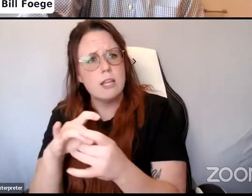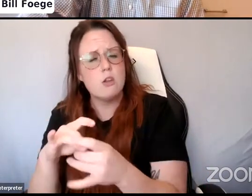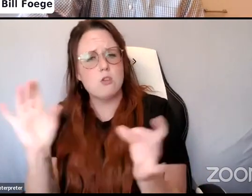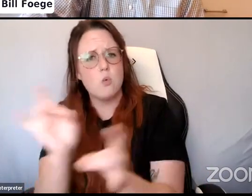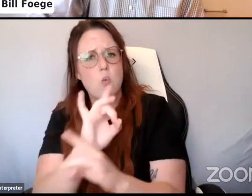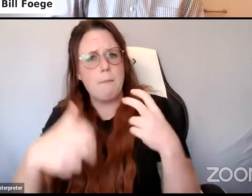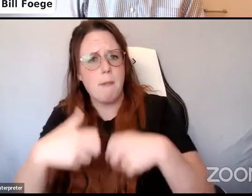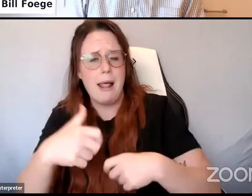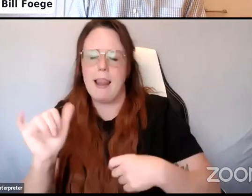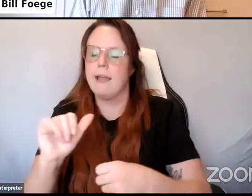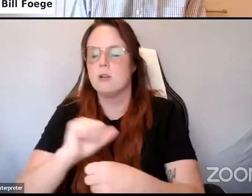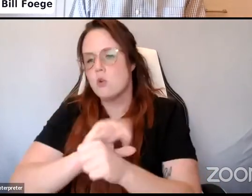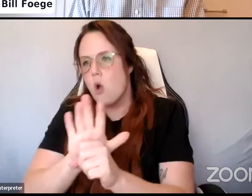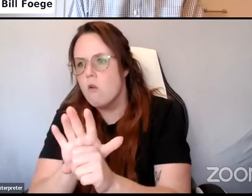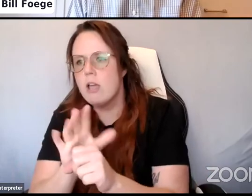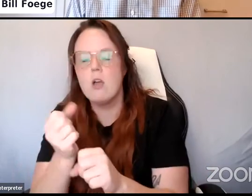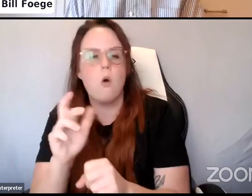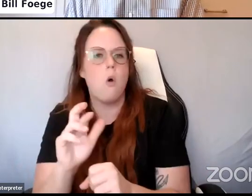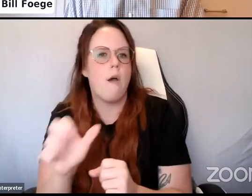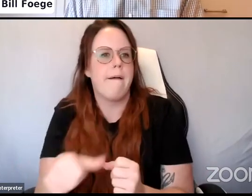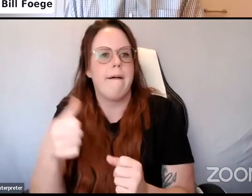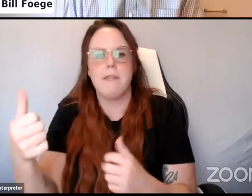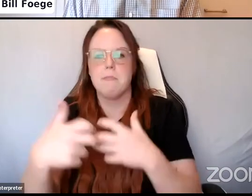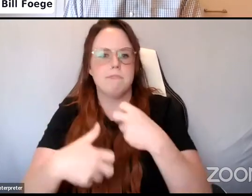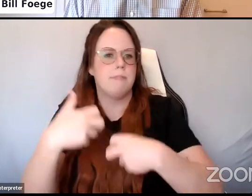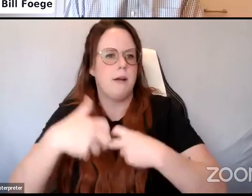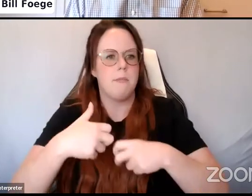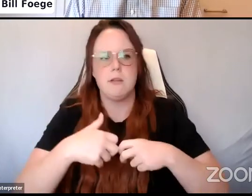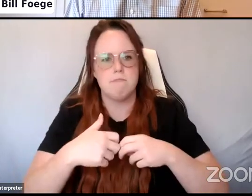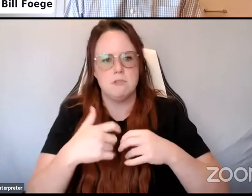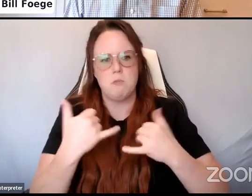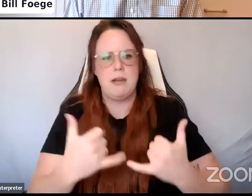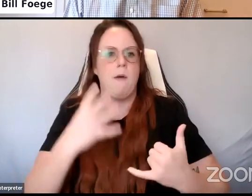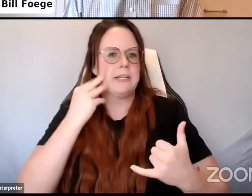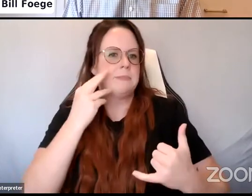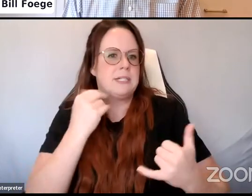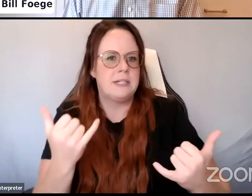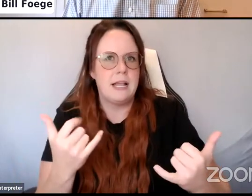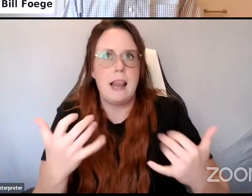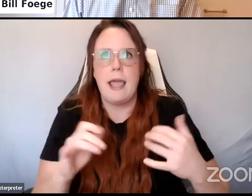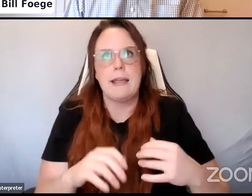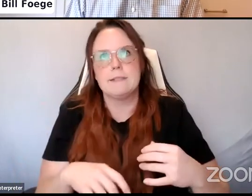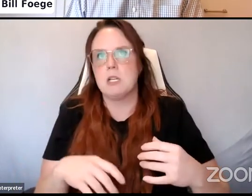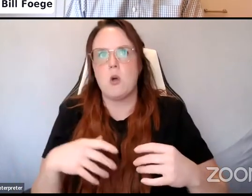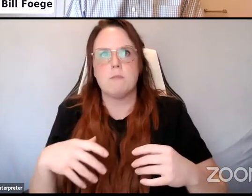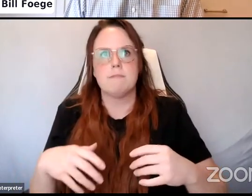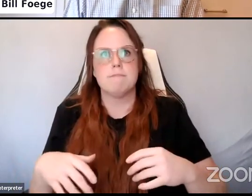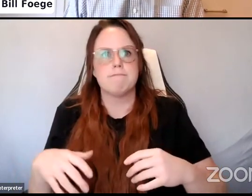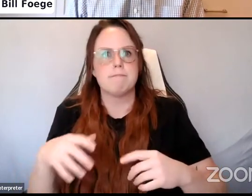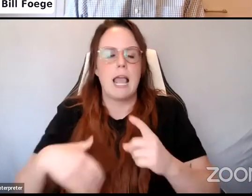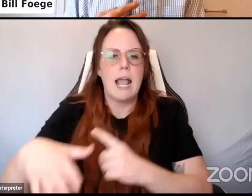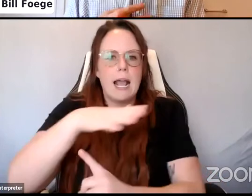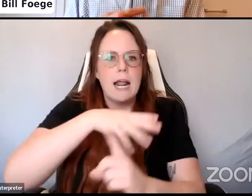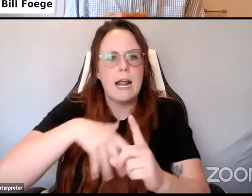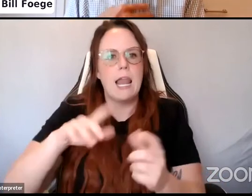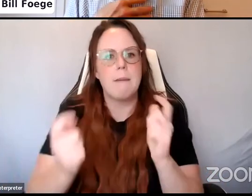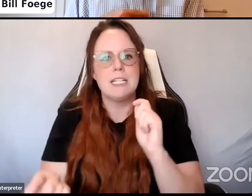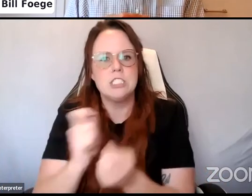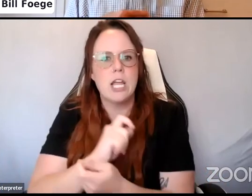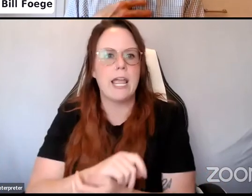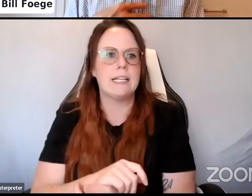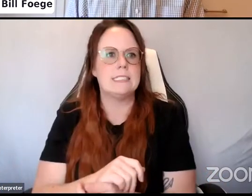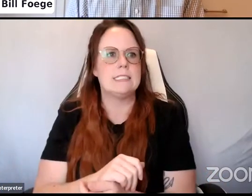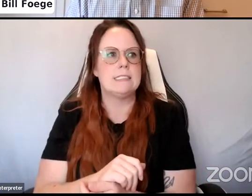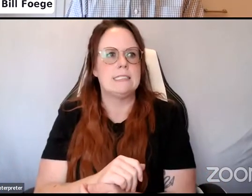covid or some of the other problems facing us today whether it may be climate change or disinformation Bill mentioned um